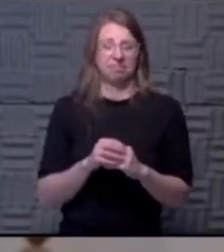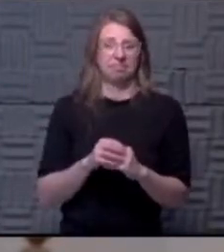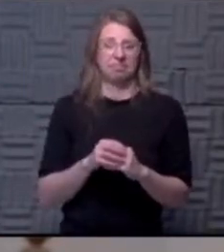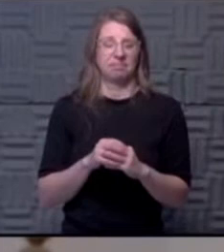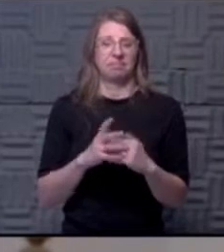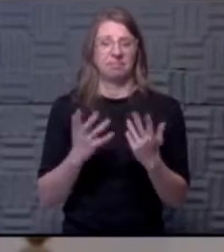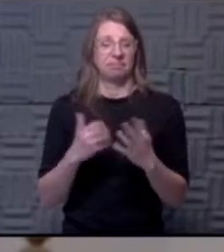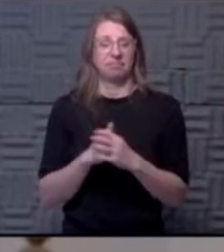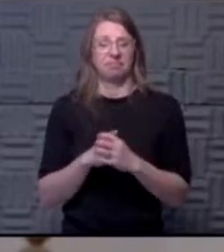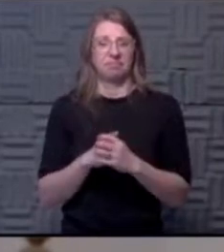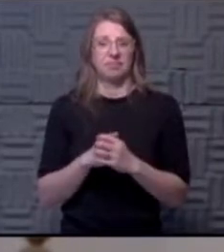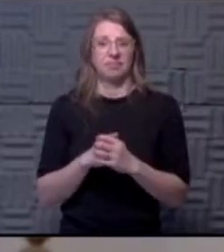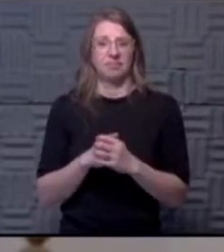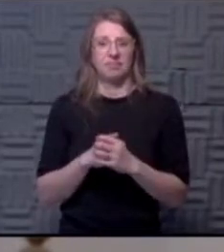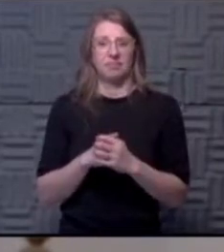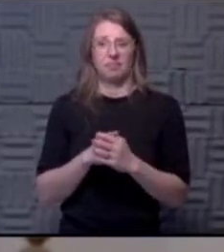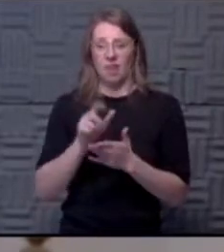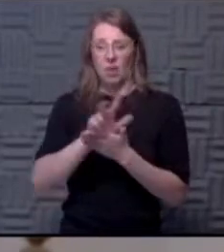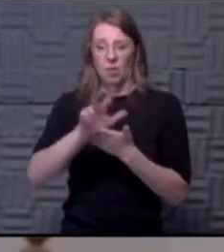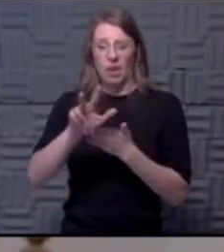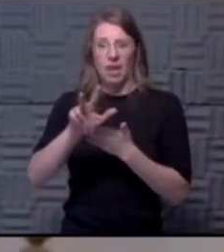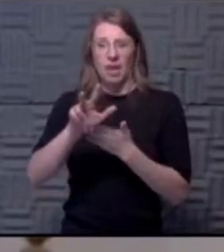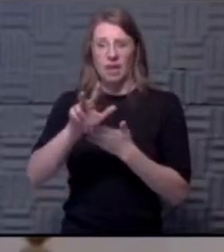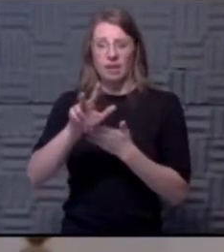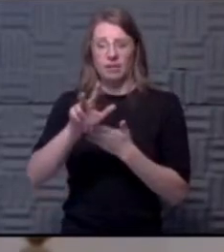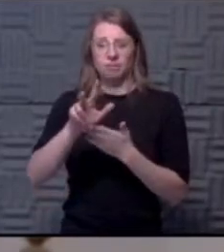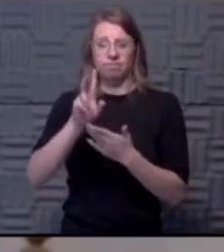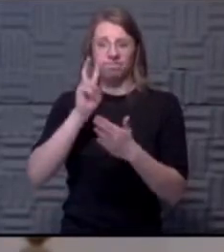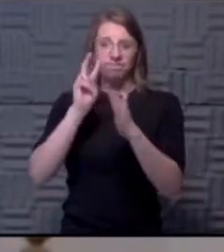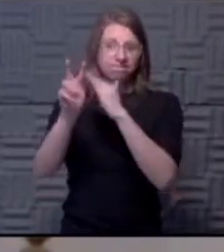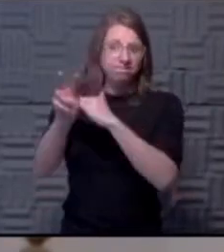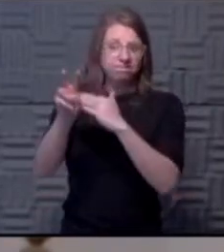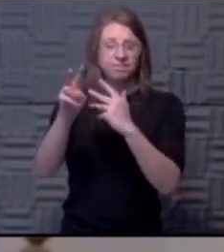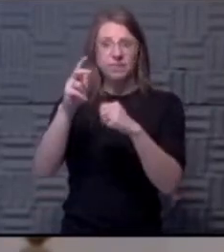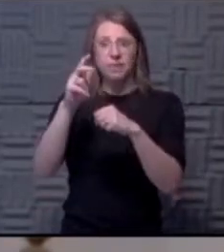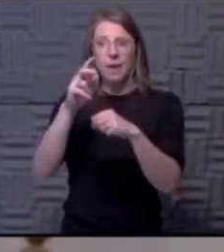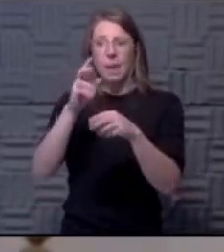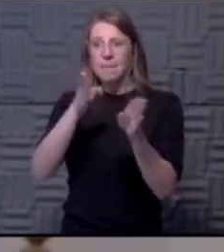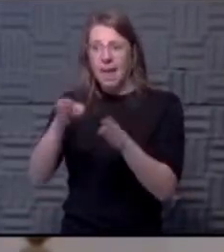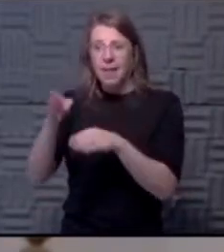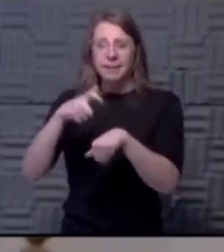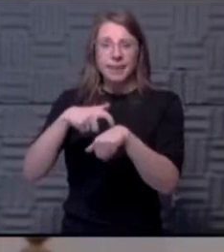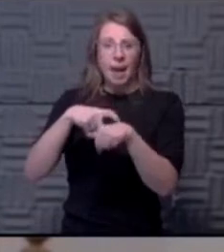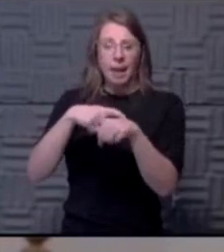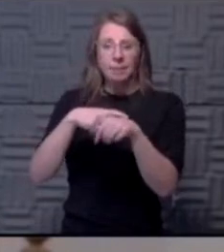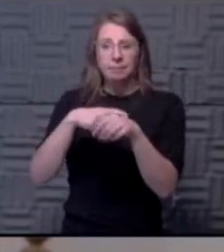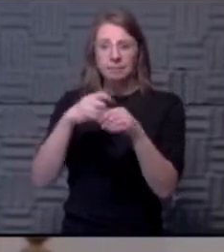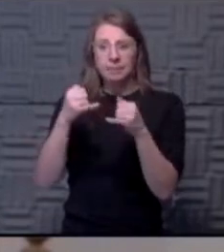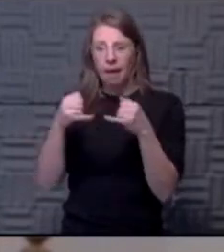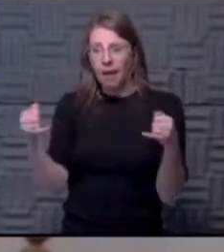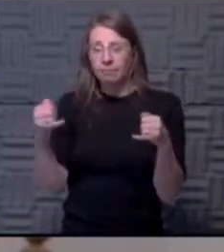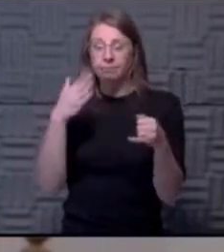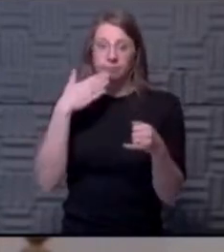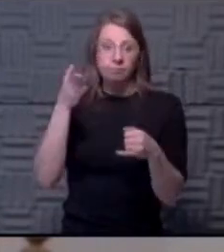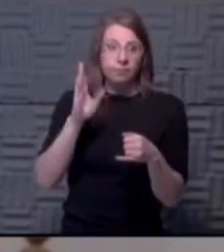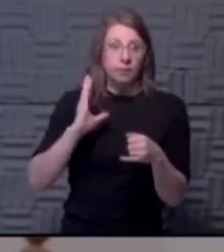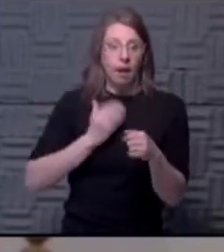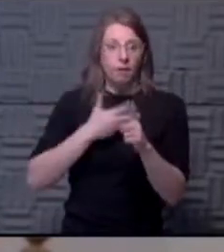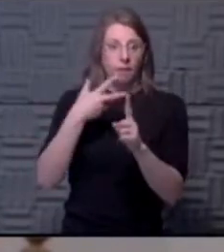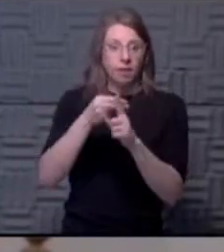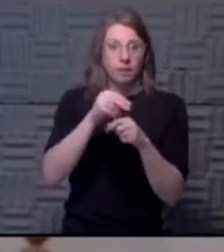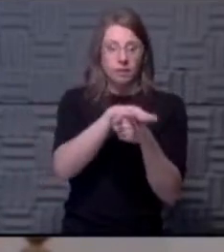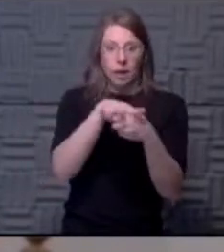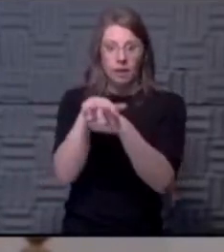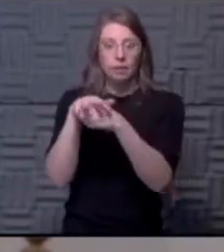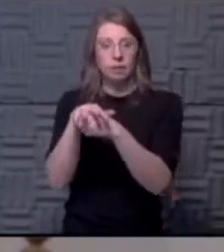We don't have a three-week optical timeline. And thank God that our vaccinating sites are able to